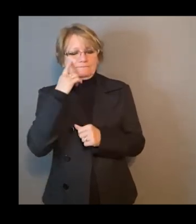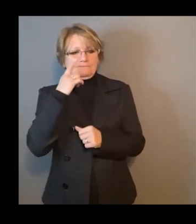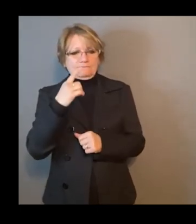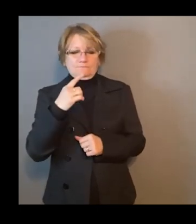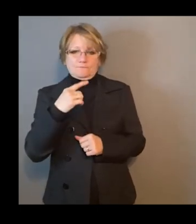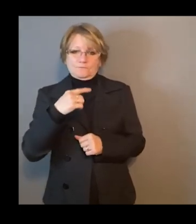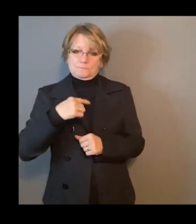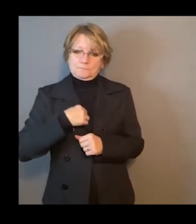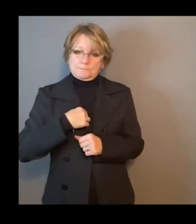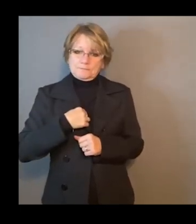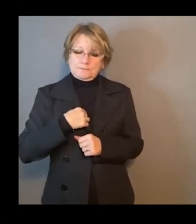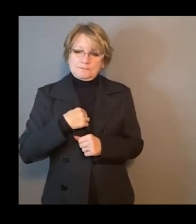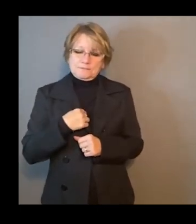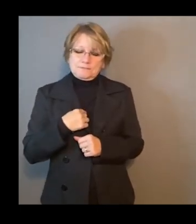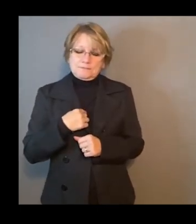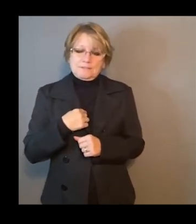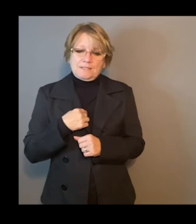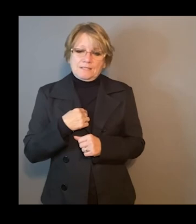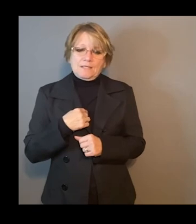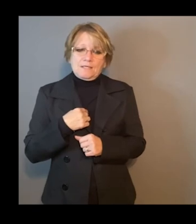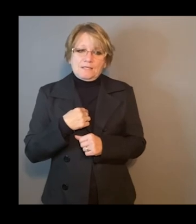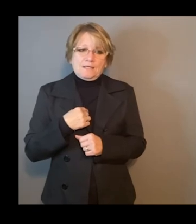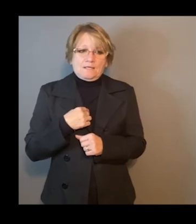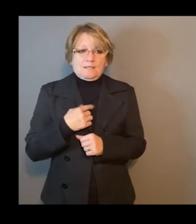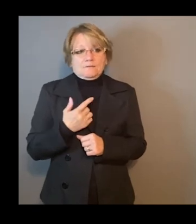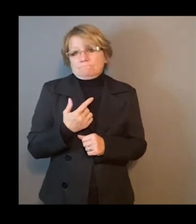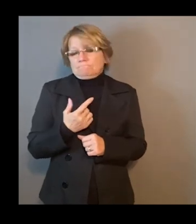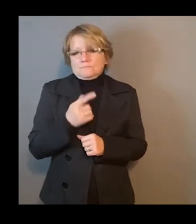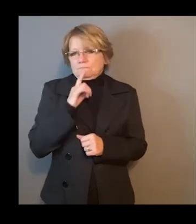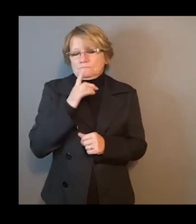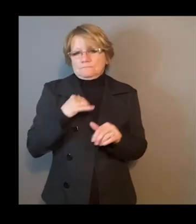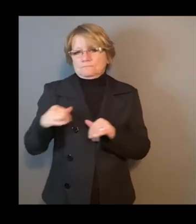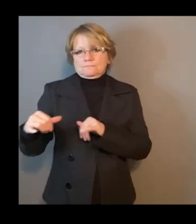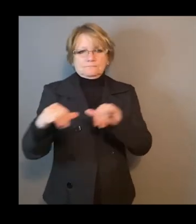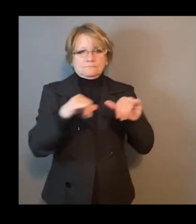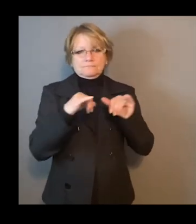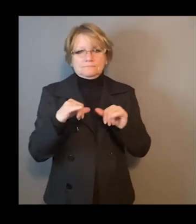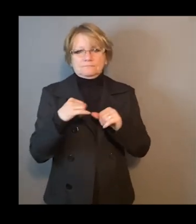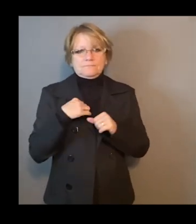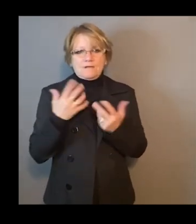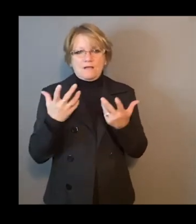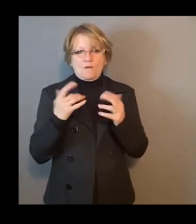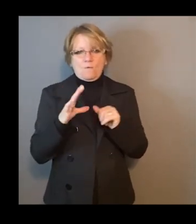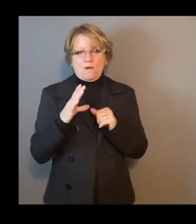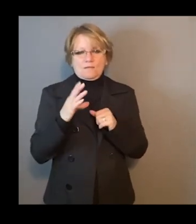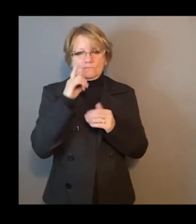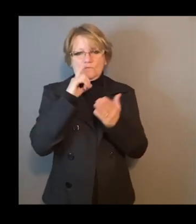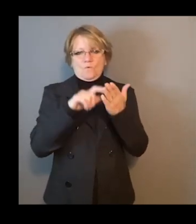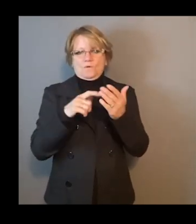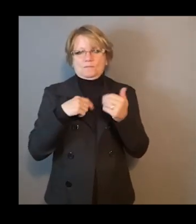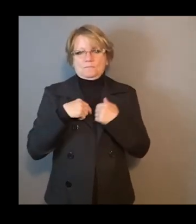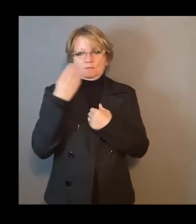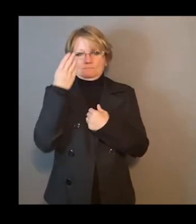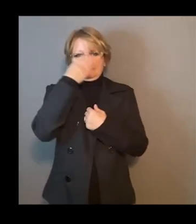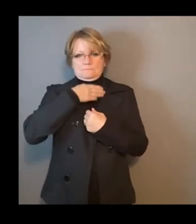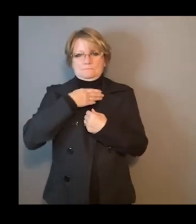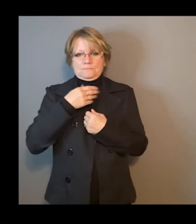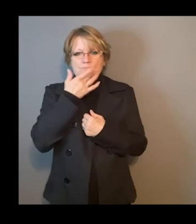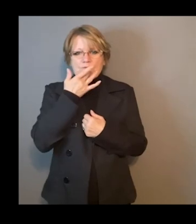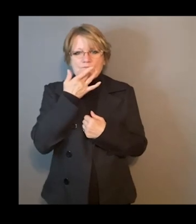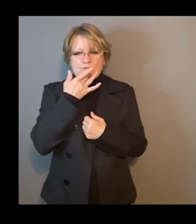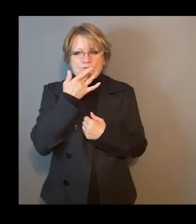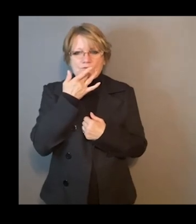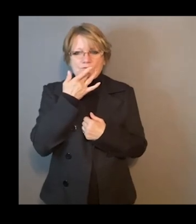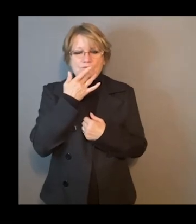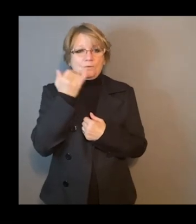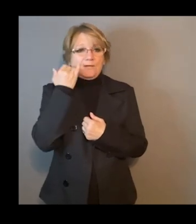for me, I think it would be just like everyone else has said, I didn't really want to be noticed. So for me,